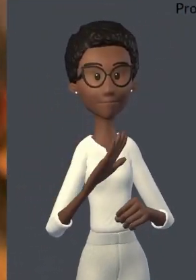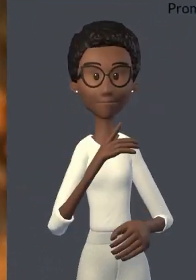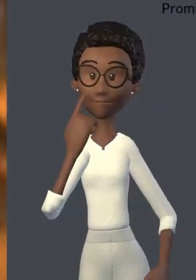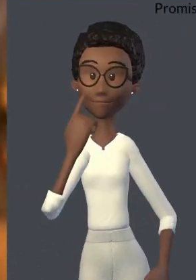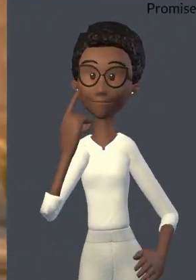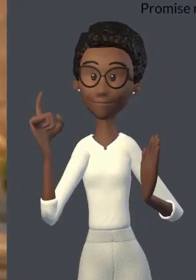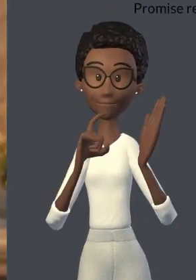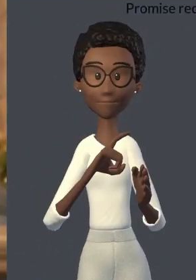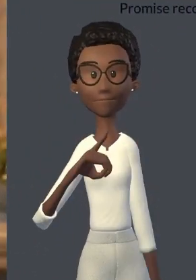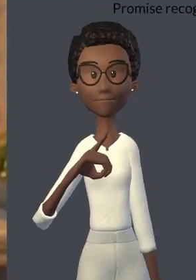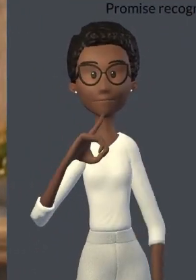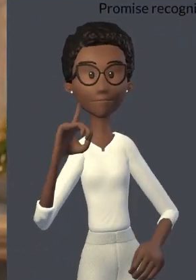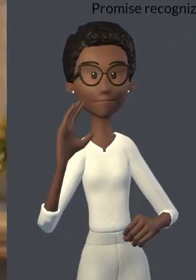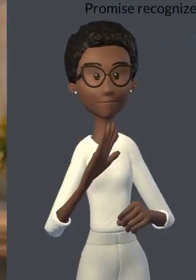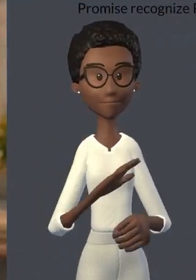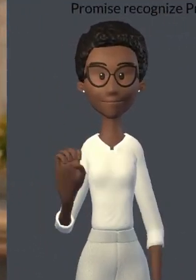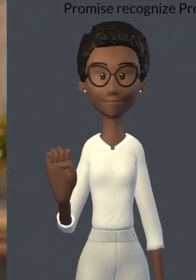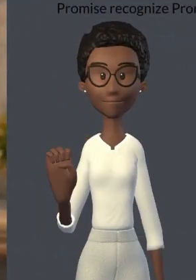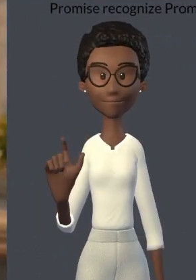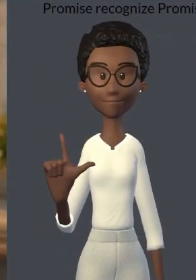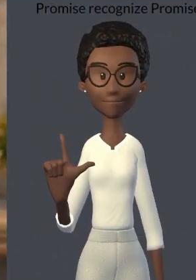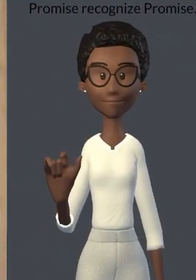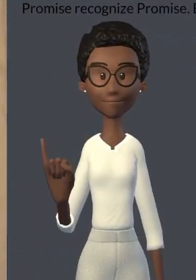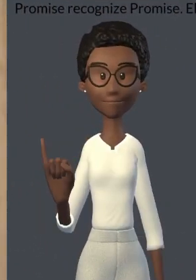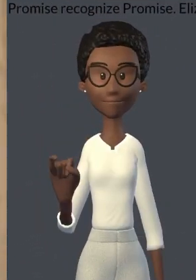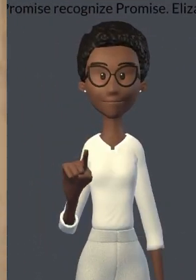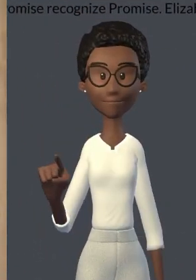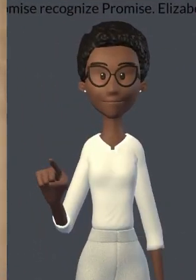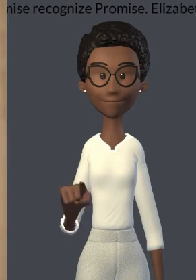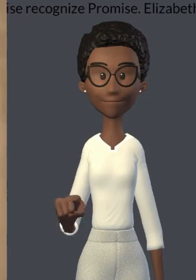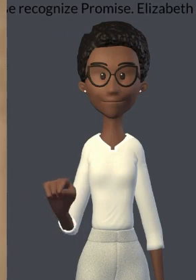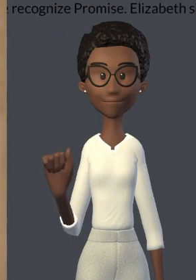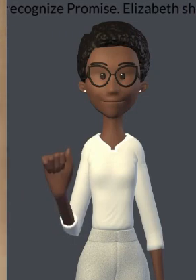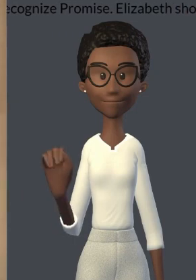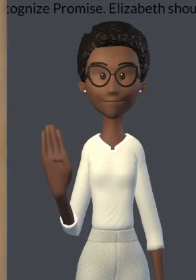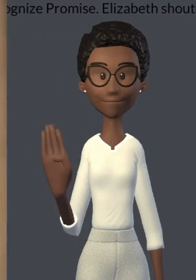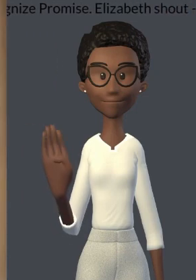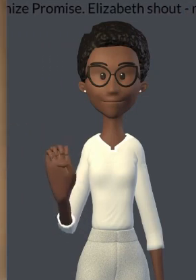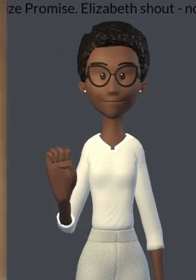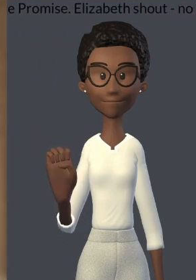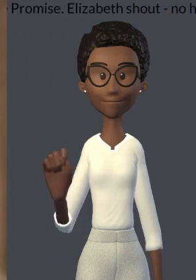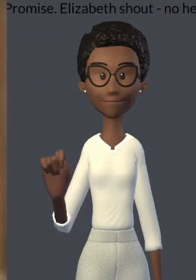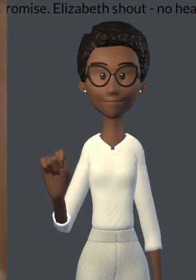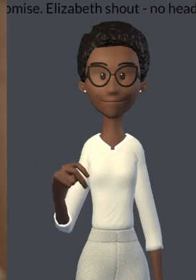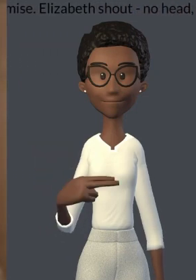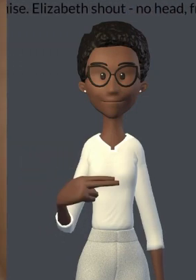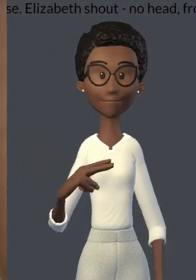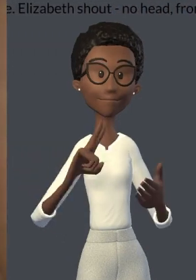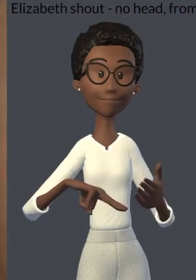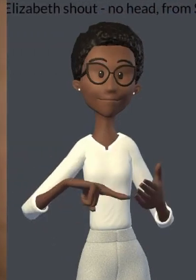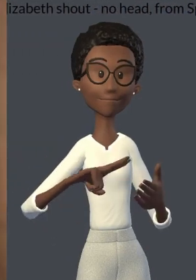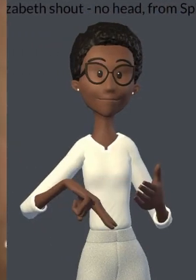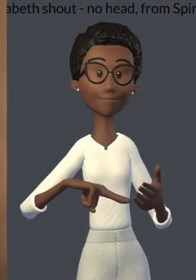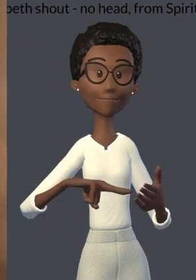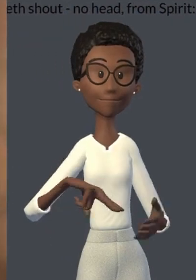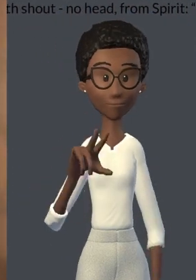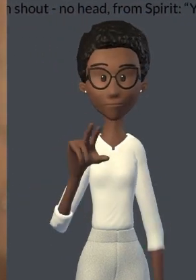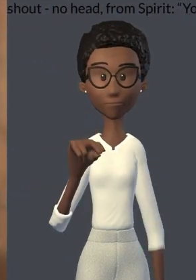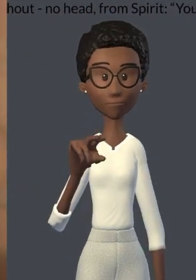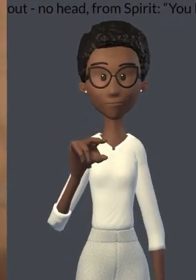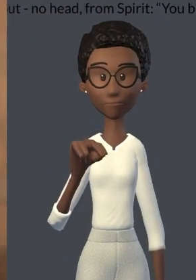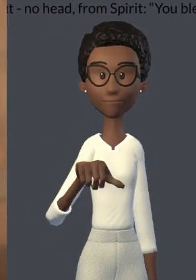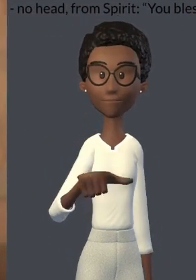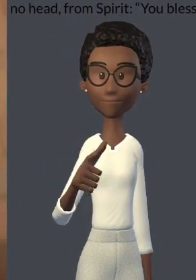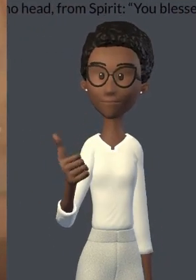open, and the baby in Elizabeth's womb leaped. Spirit recognized spirit.